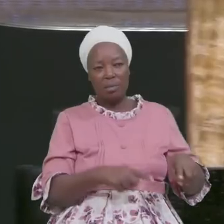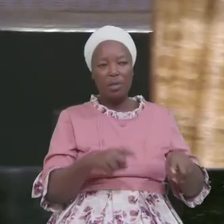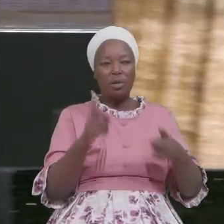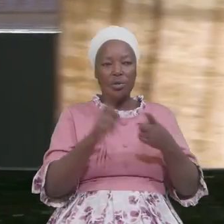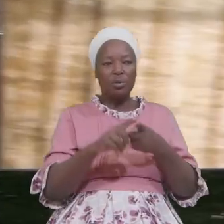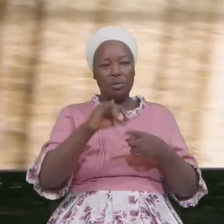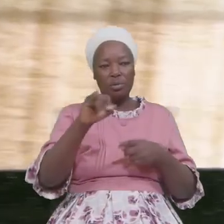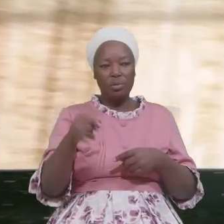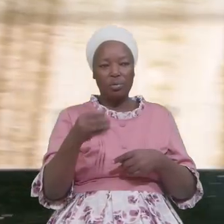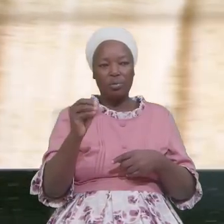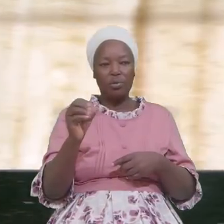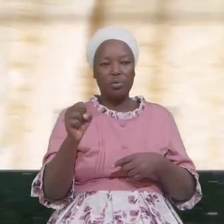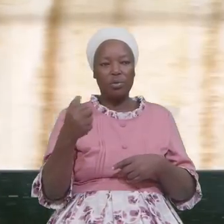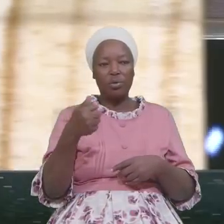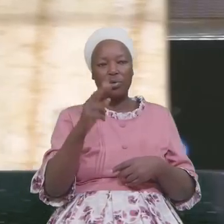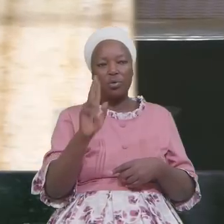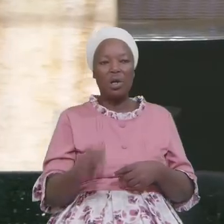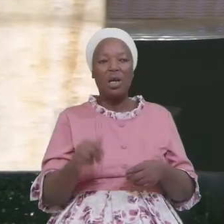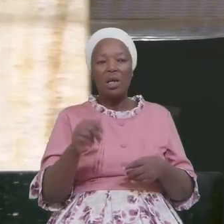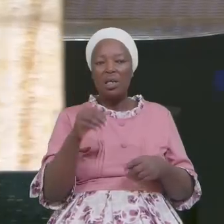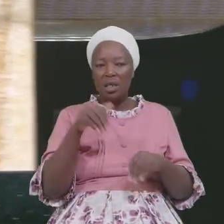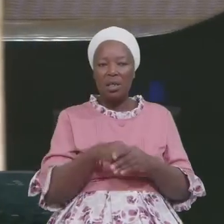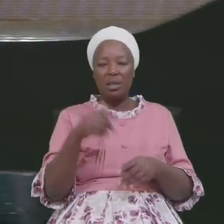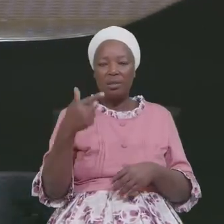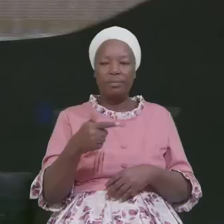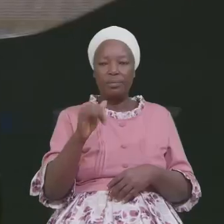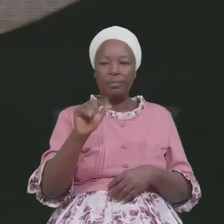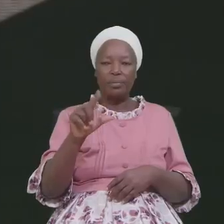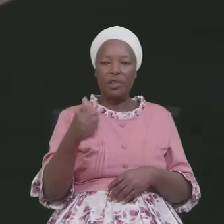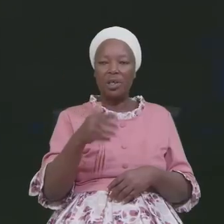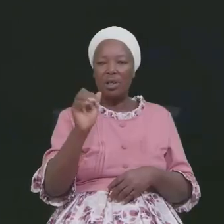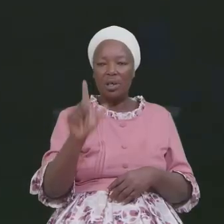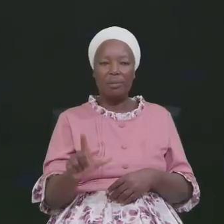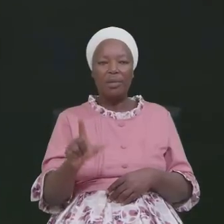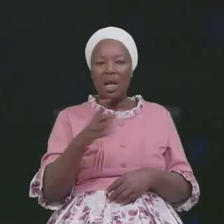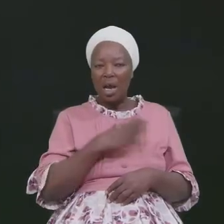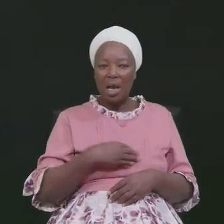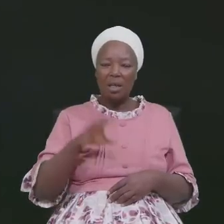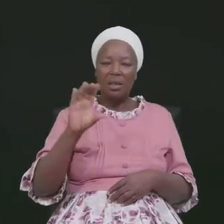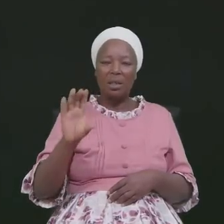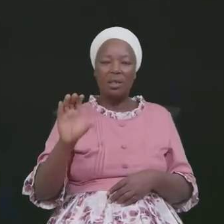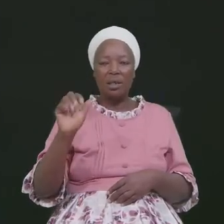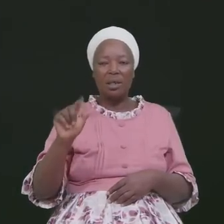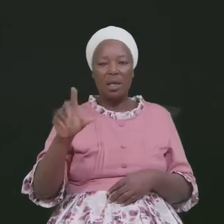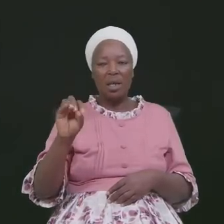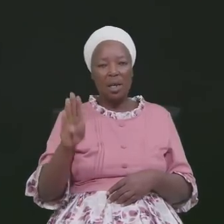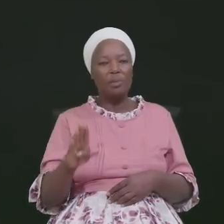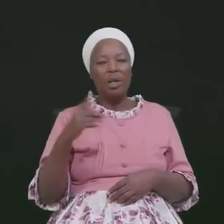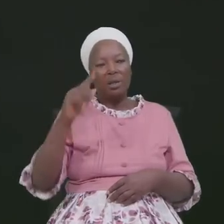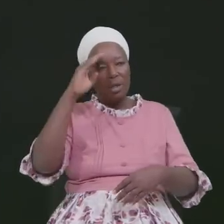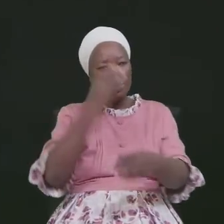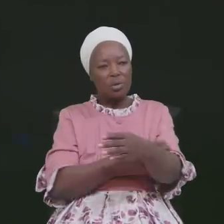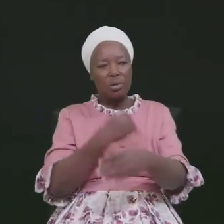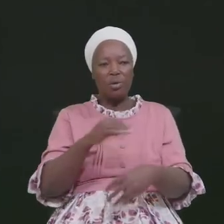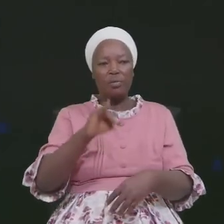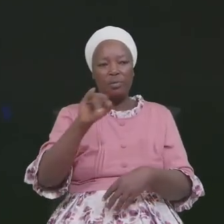unto Joshua in Gilgal, and Caleb, the son of